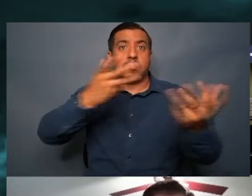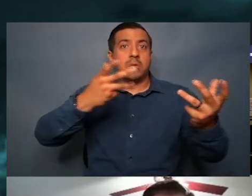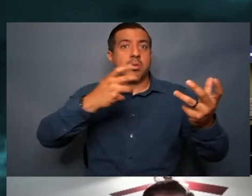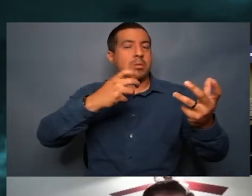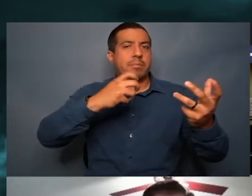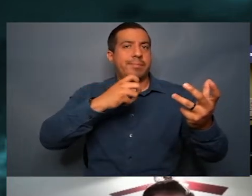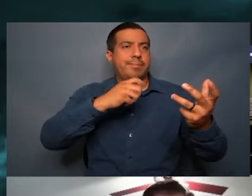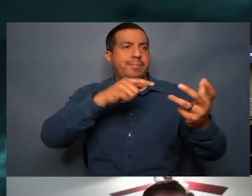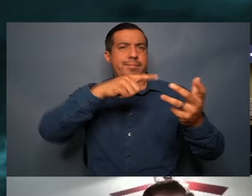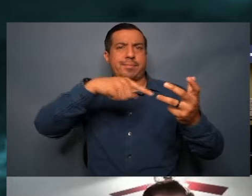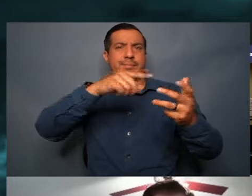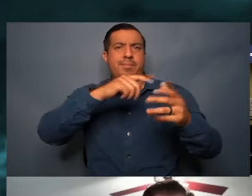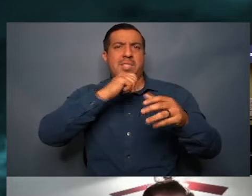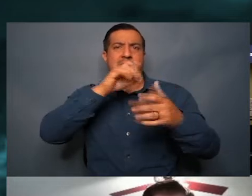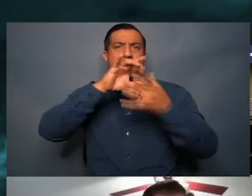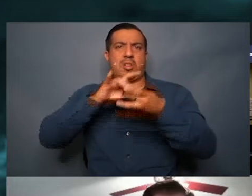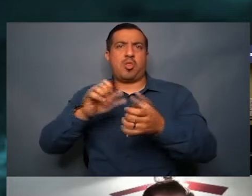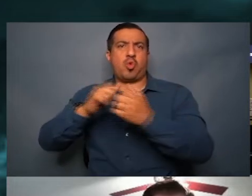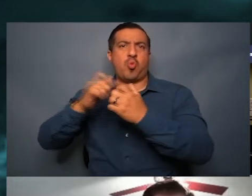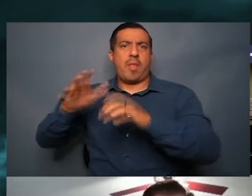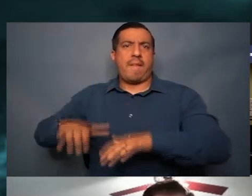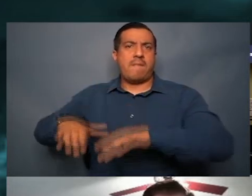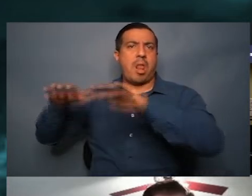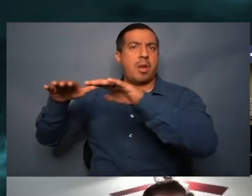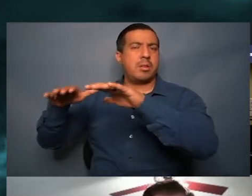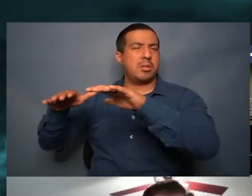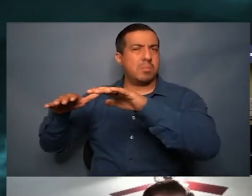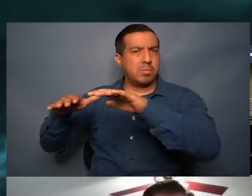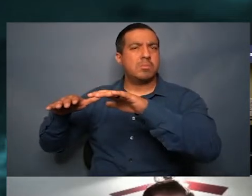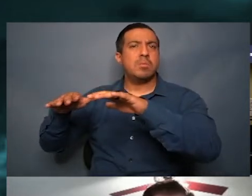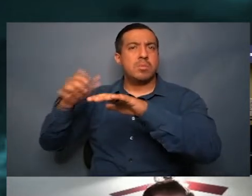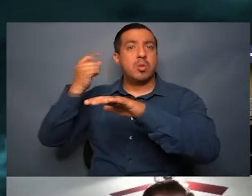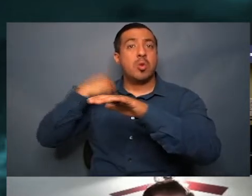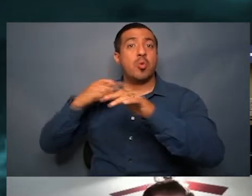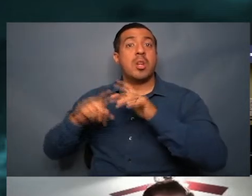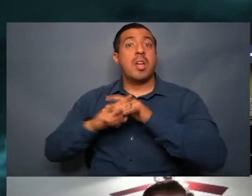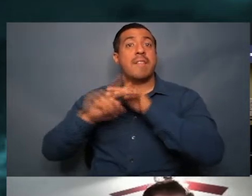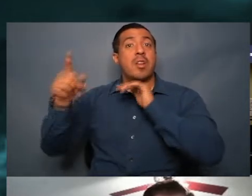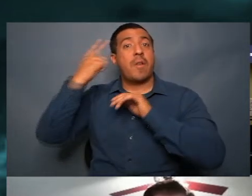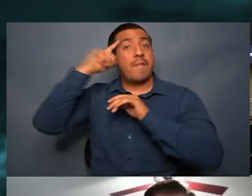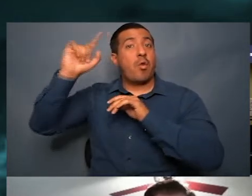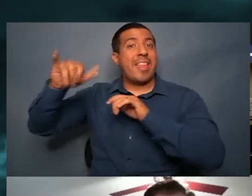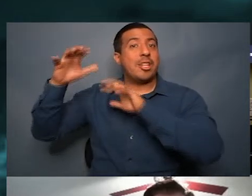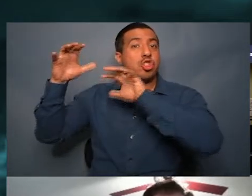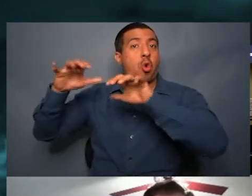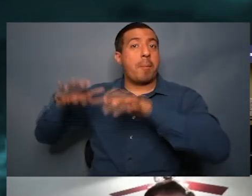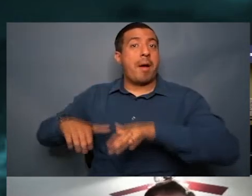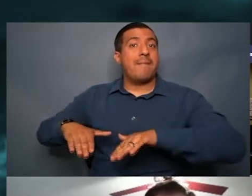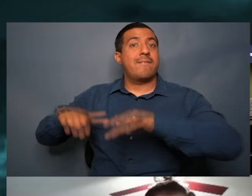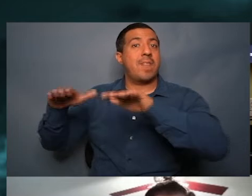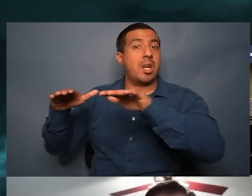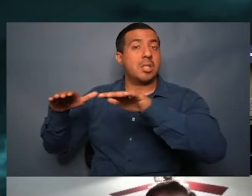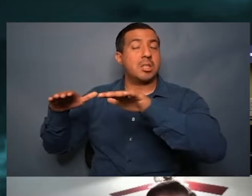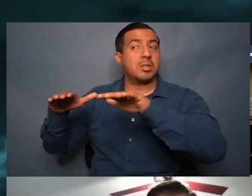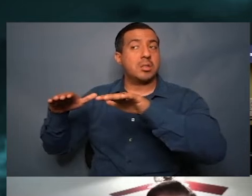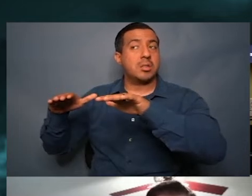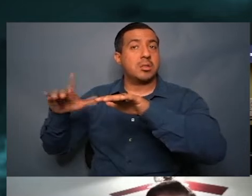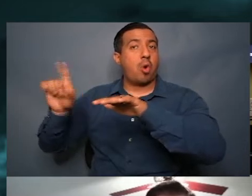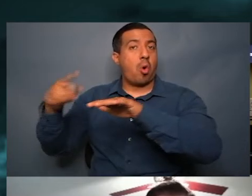absolutely nothing to do with storm surge flooding, and we really evacuate for storm surge flooding. And so just